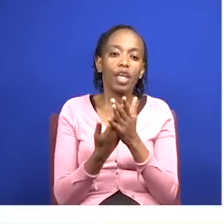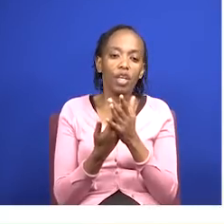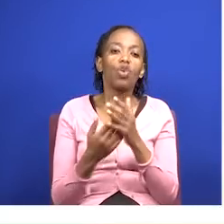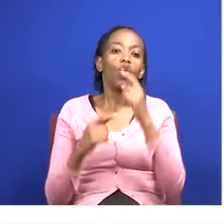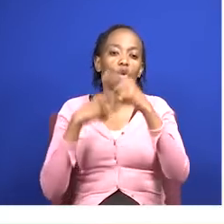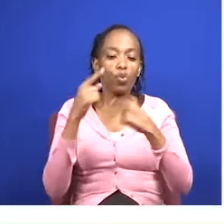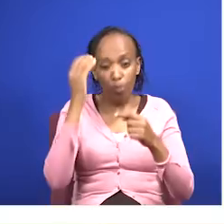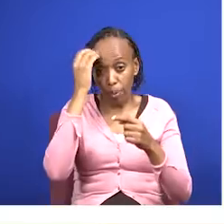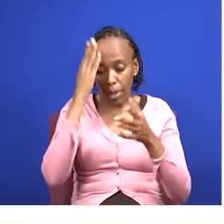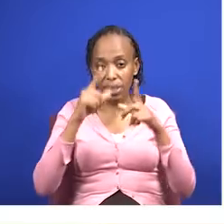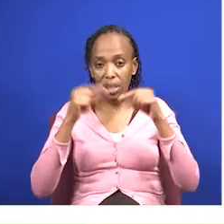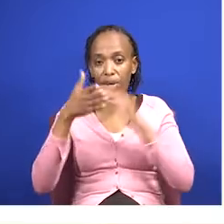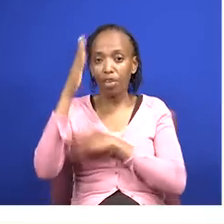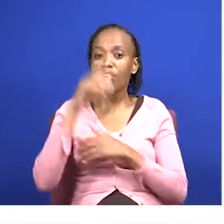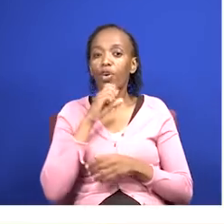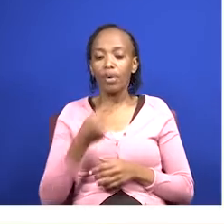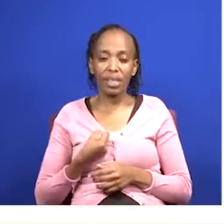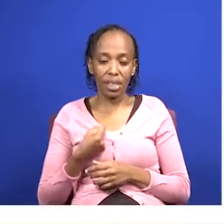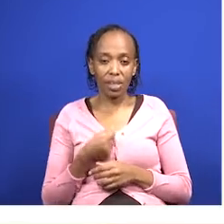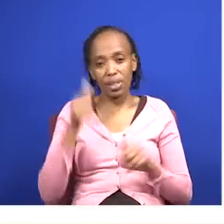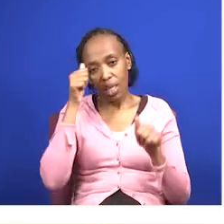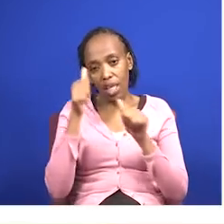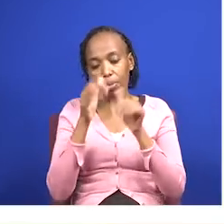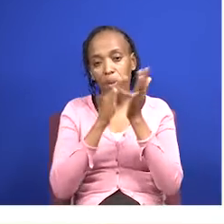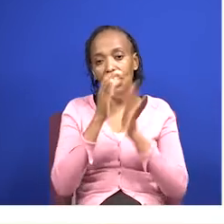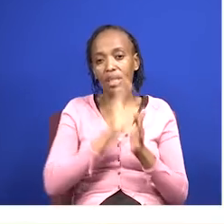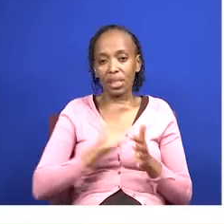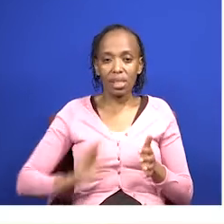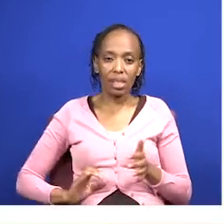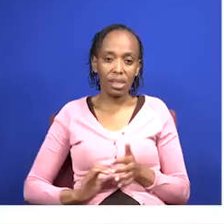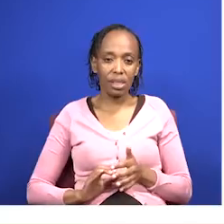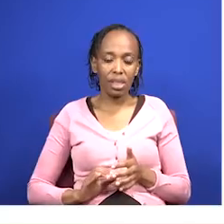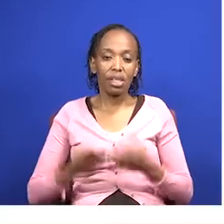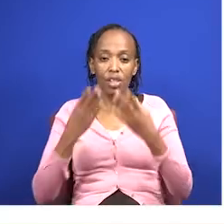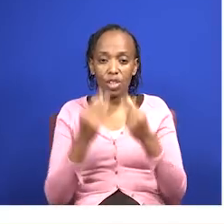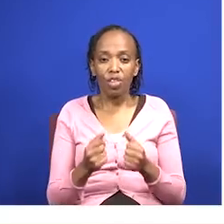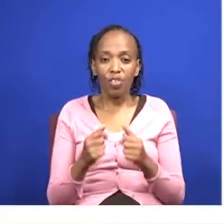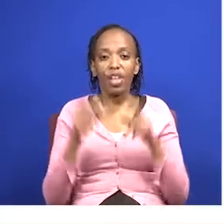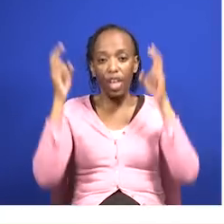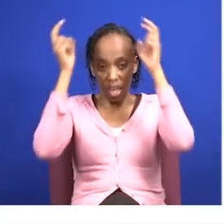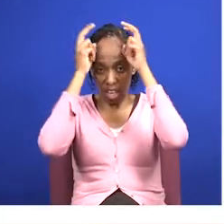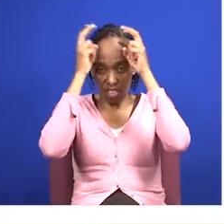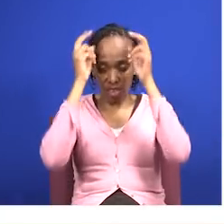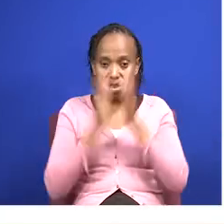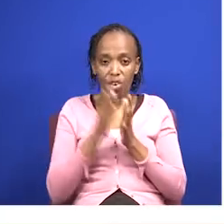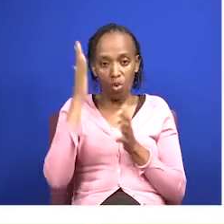Thank you. Keep on memorizing the word of God, boys and girls. Remember, Jesus Christ overcame the